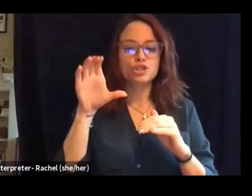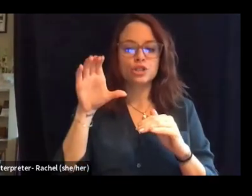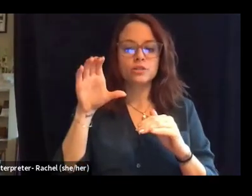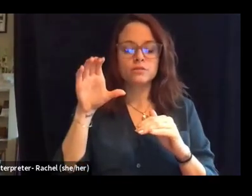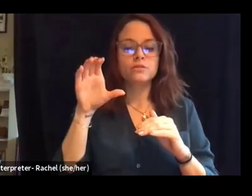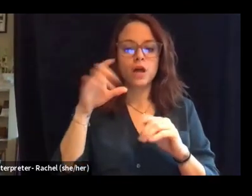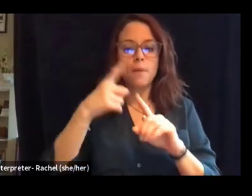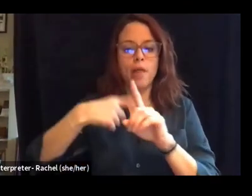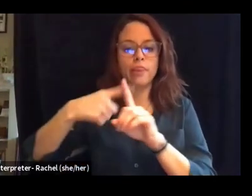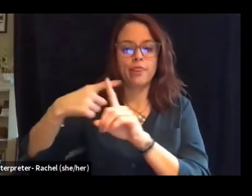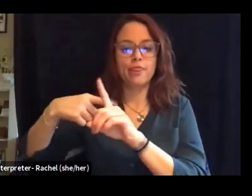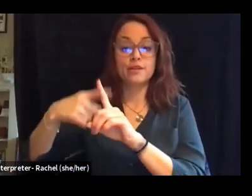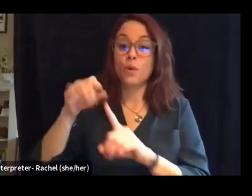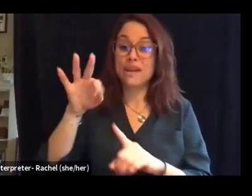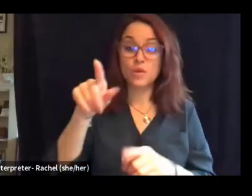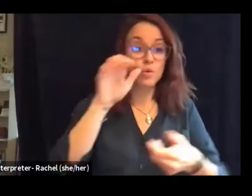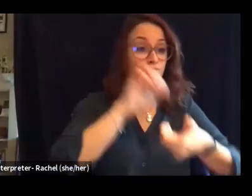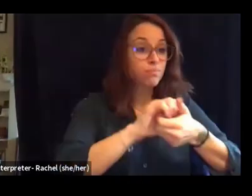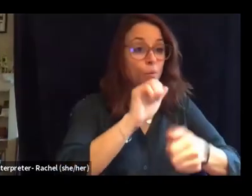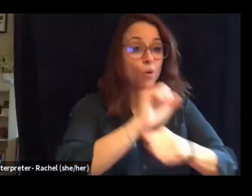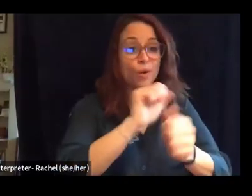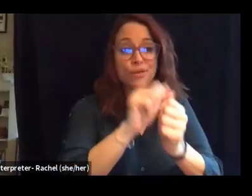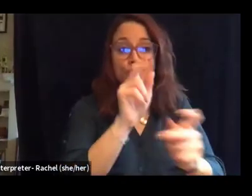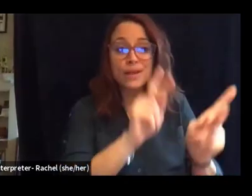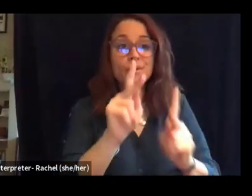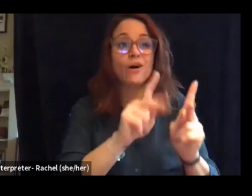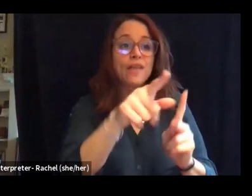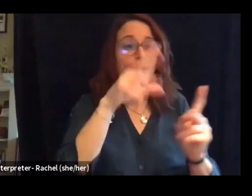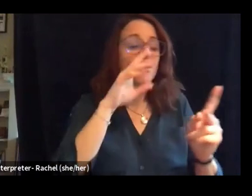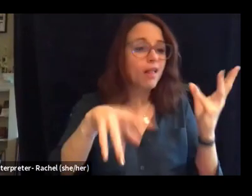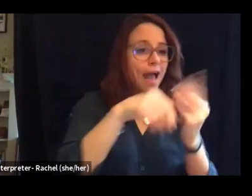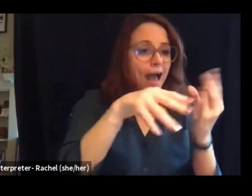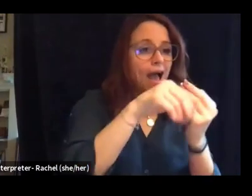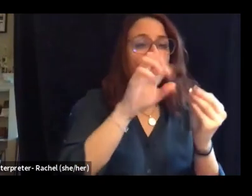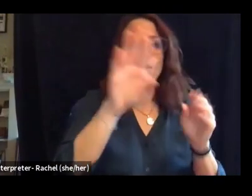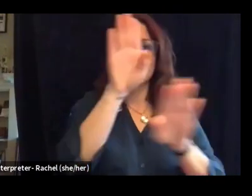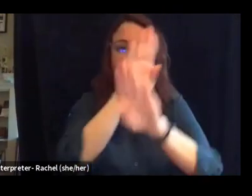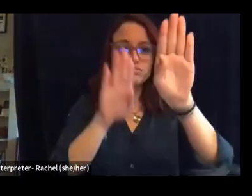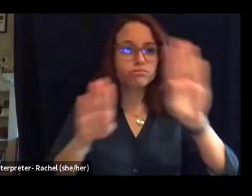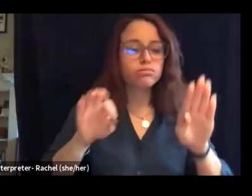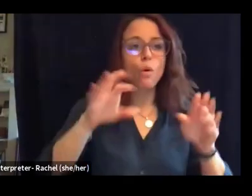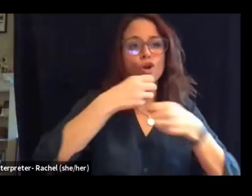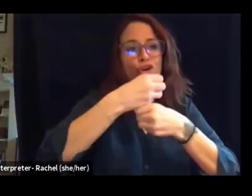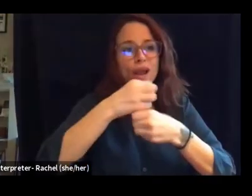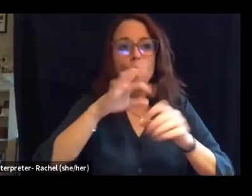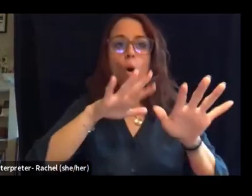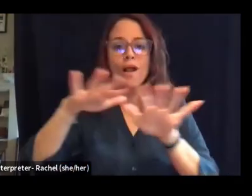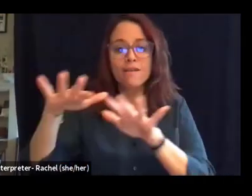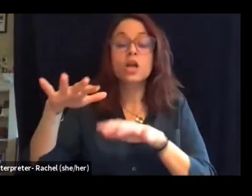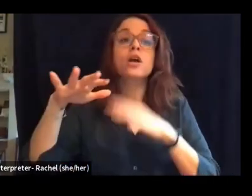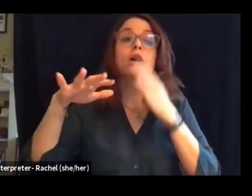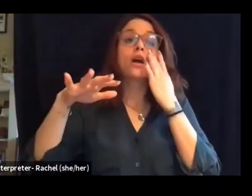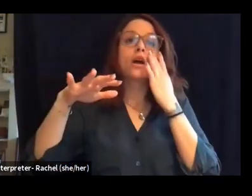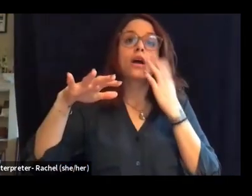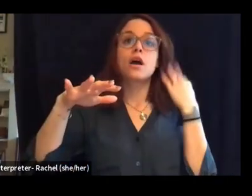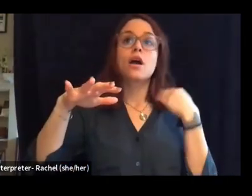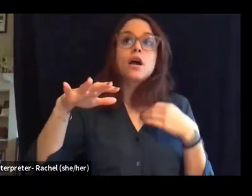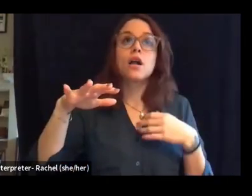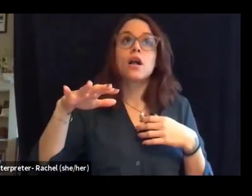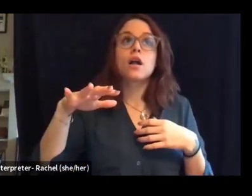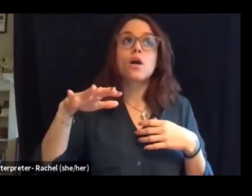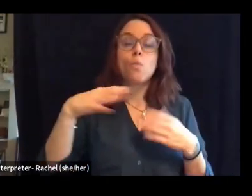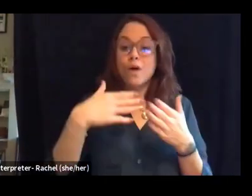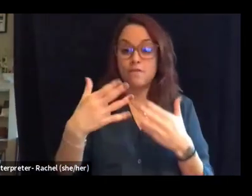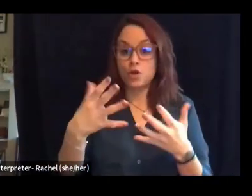do content and ads and things, whatever you like, what Scott was talking about spending on your ad